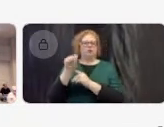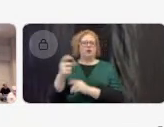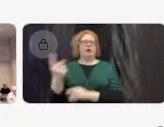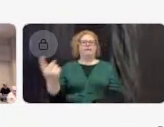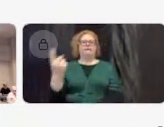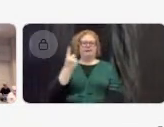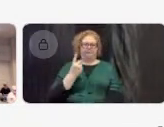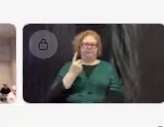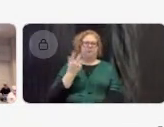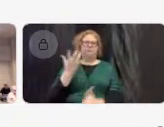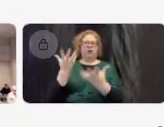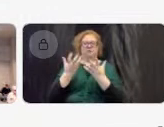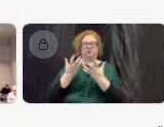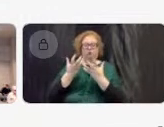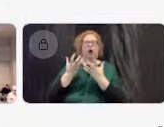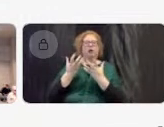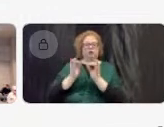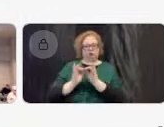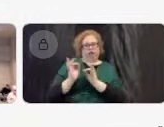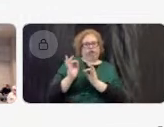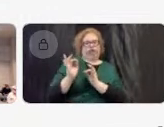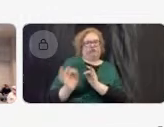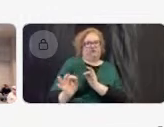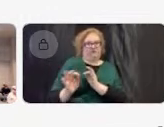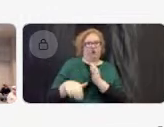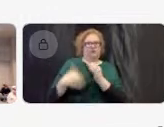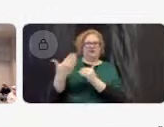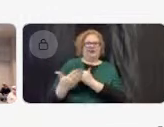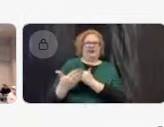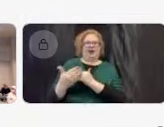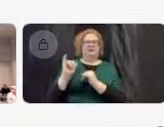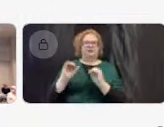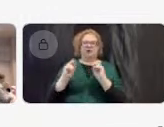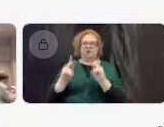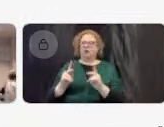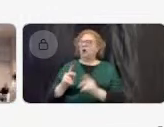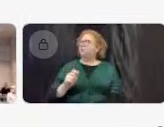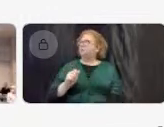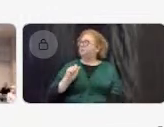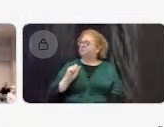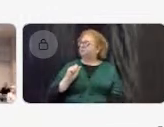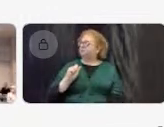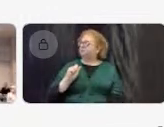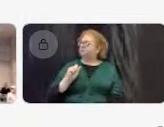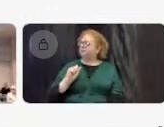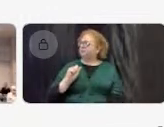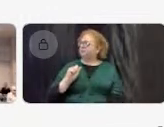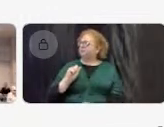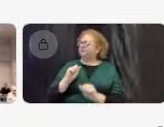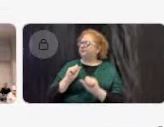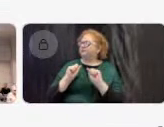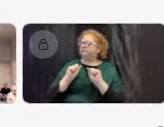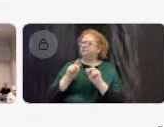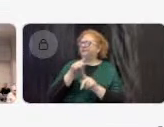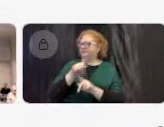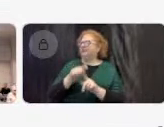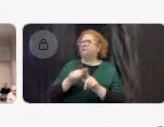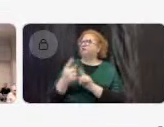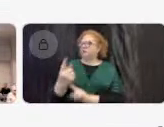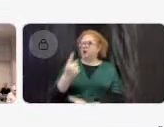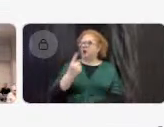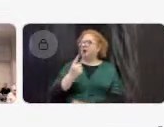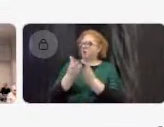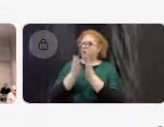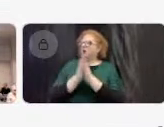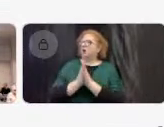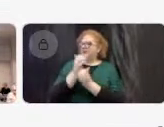defer at that particular time, you can. Is that okay? Or can we have them to come up? They would need to come up and request that at each